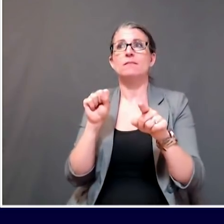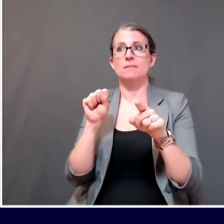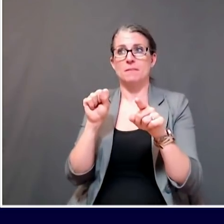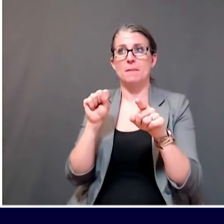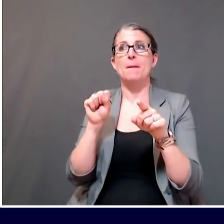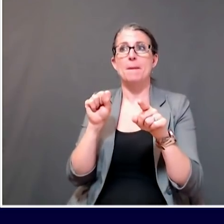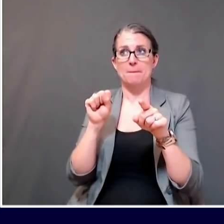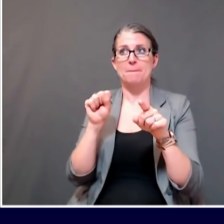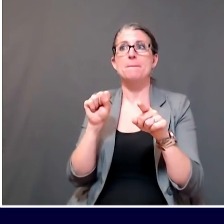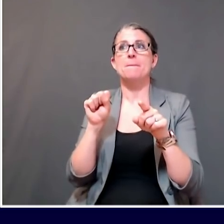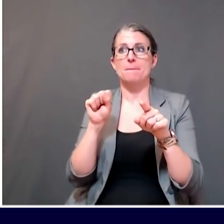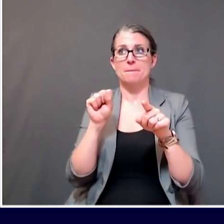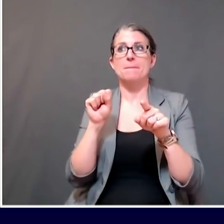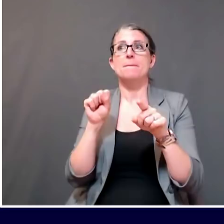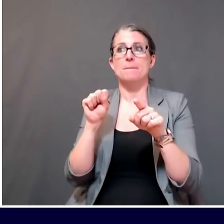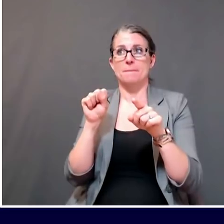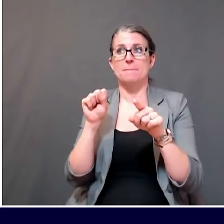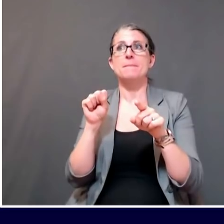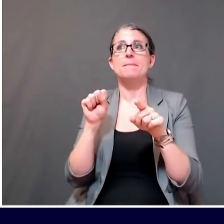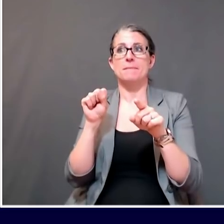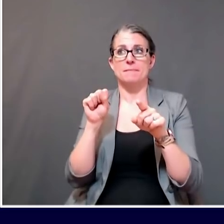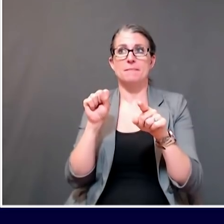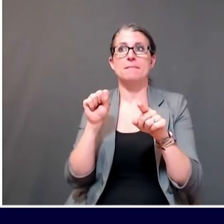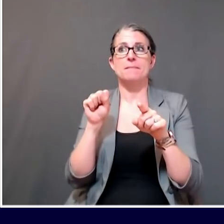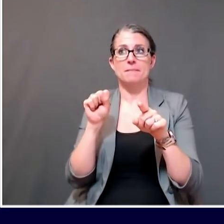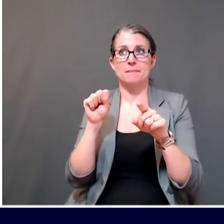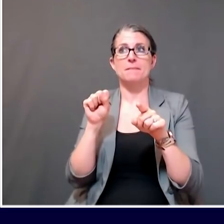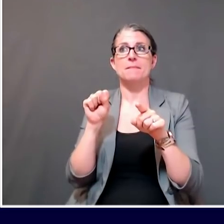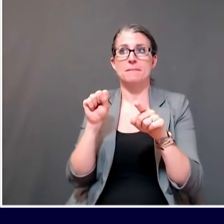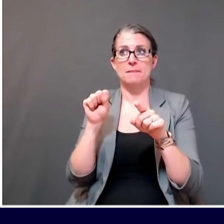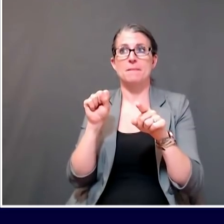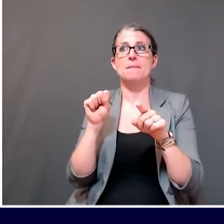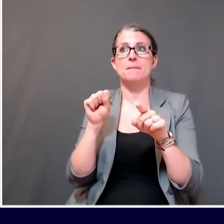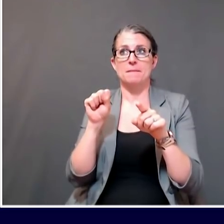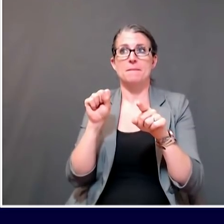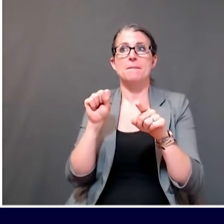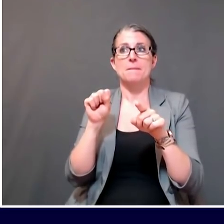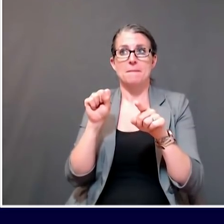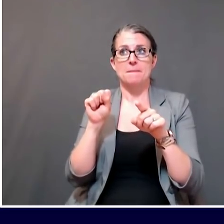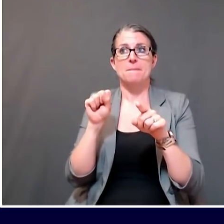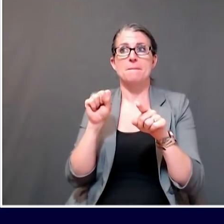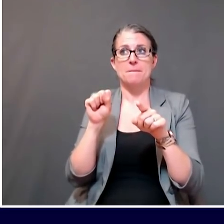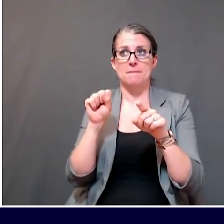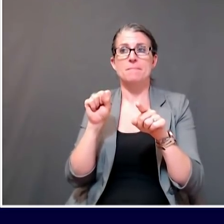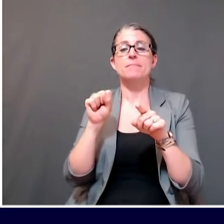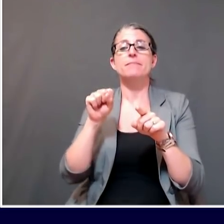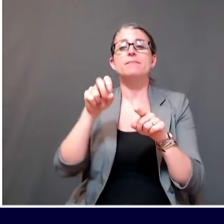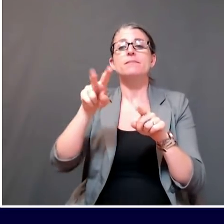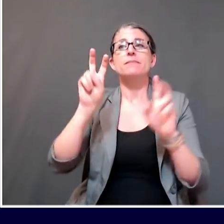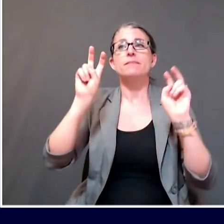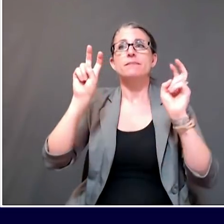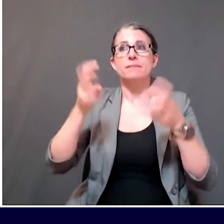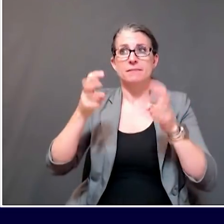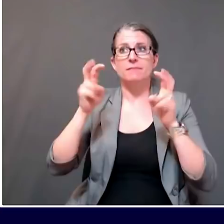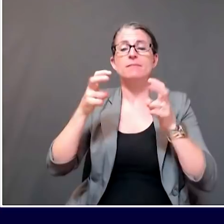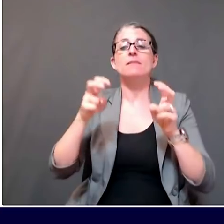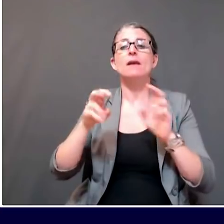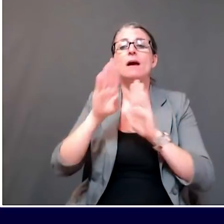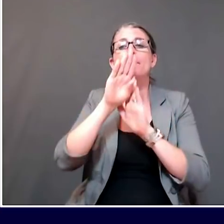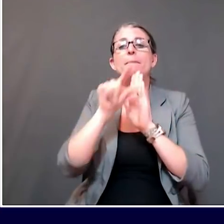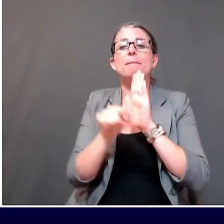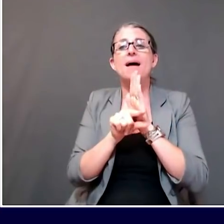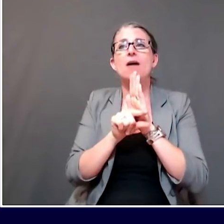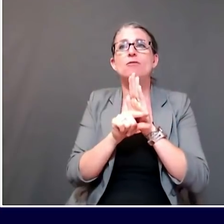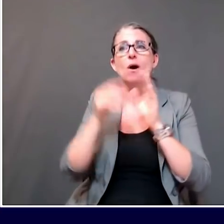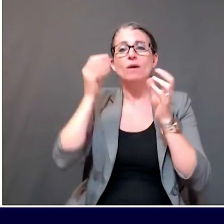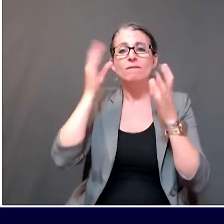and 0.95. Do you believe that number is important and critical to reopening schools? And should local school districts be using it to determine